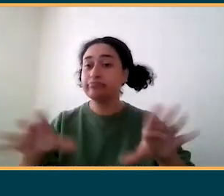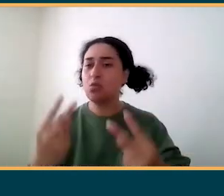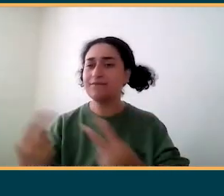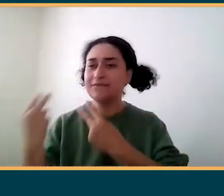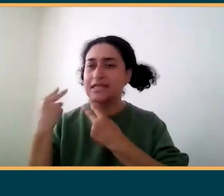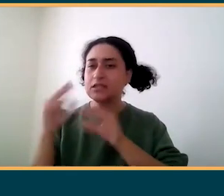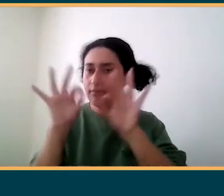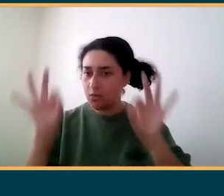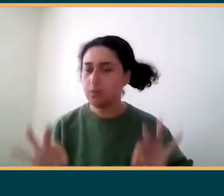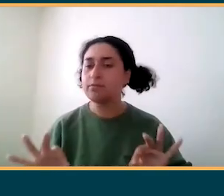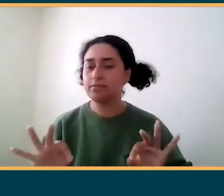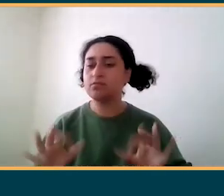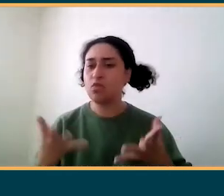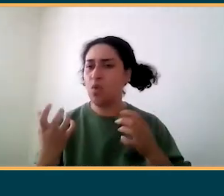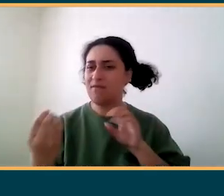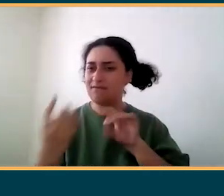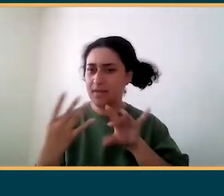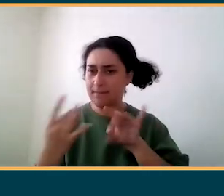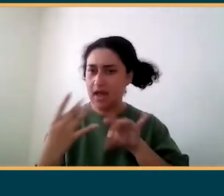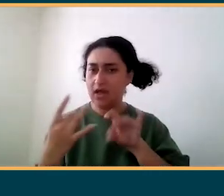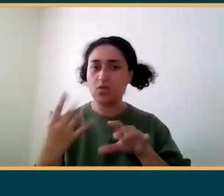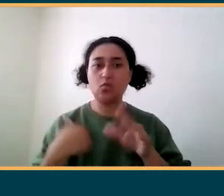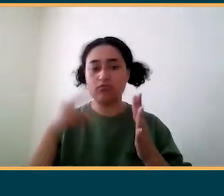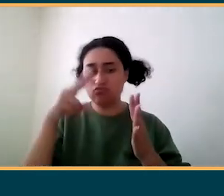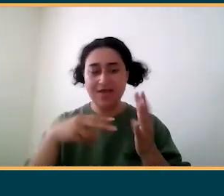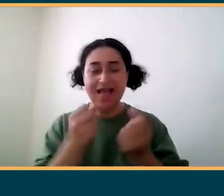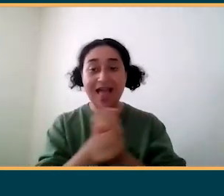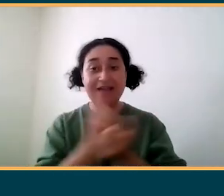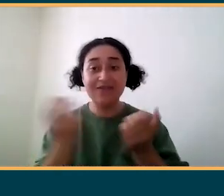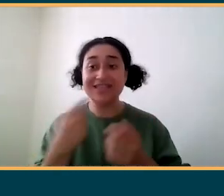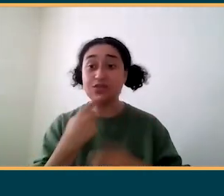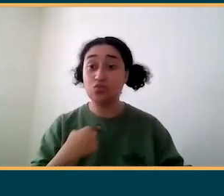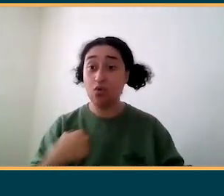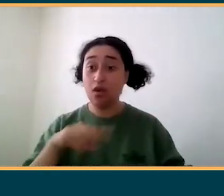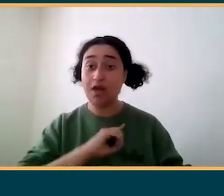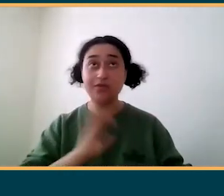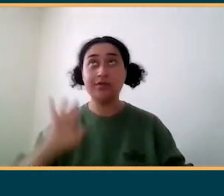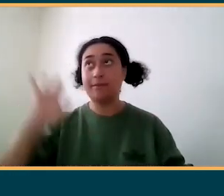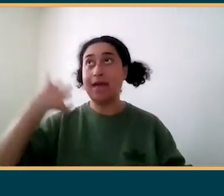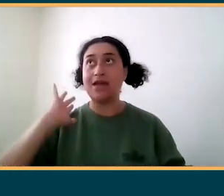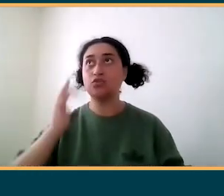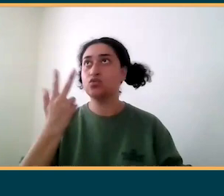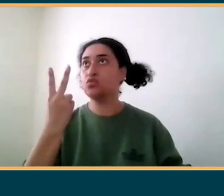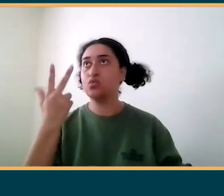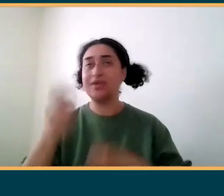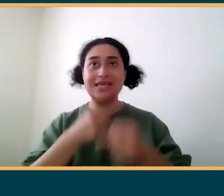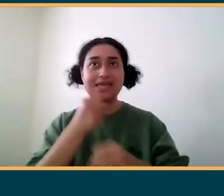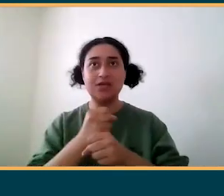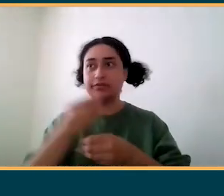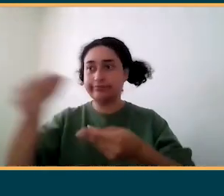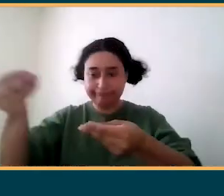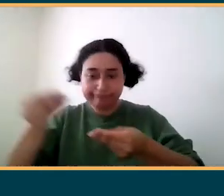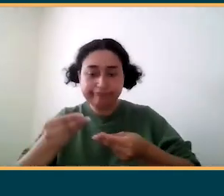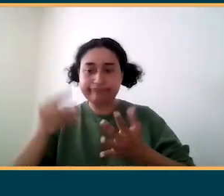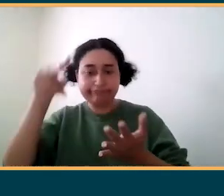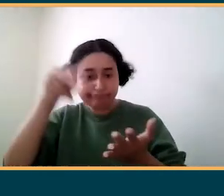to give us some of that feedback. We go through every single survey that has been sent to us over the past 2-3 years that we've been hosting